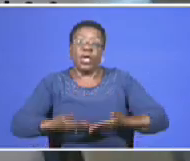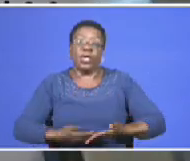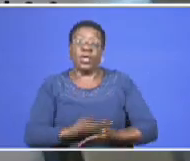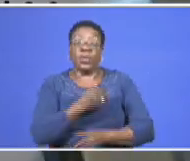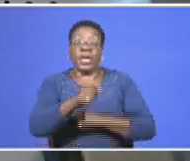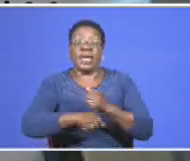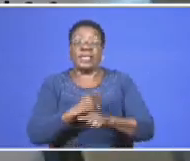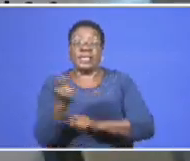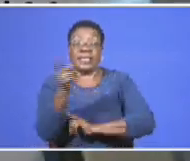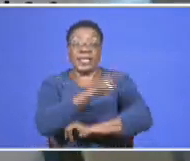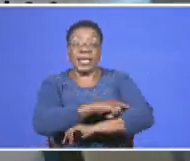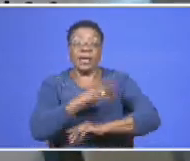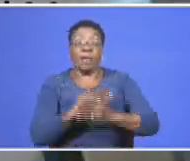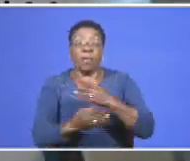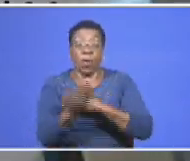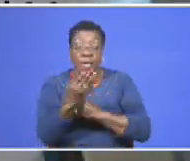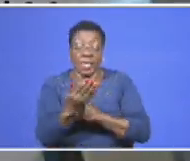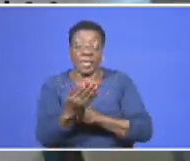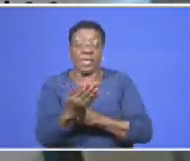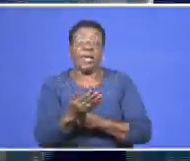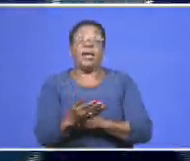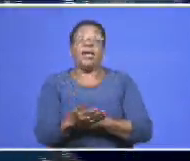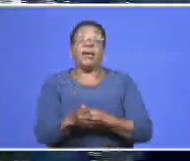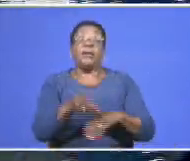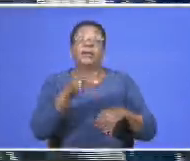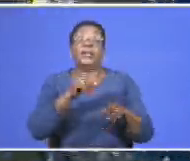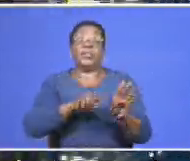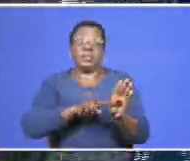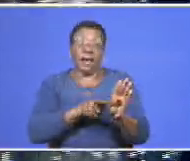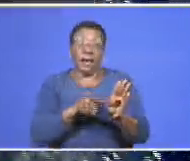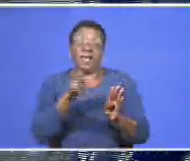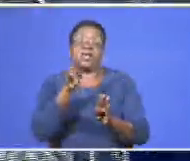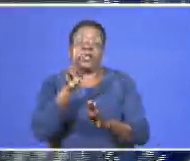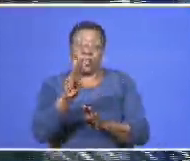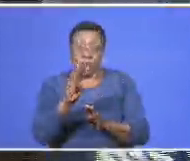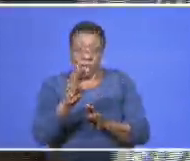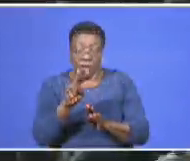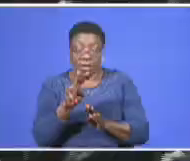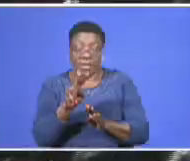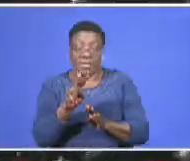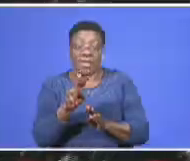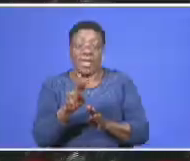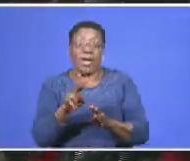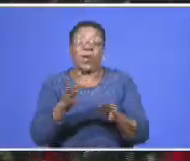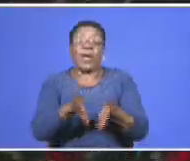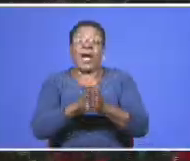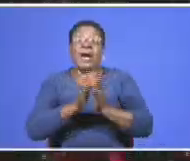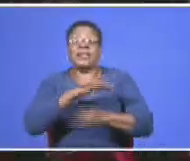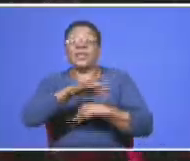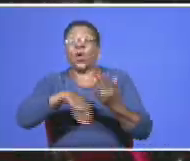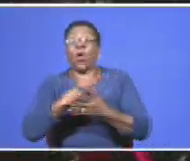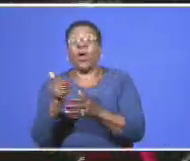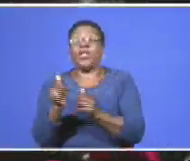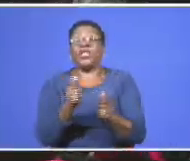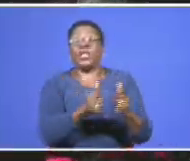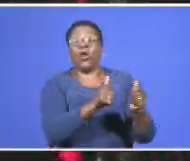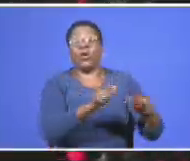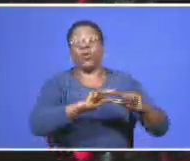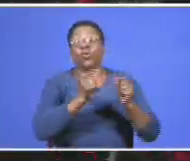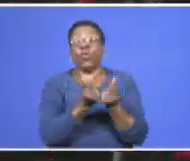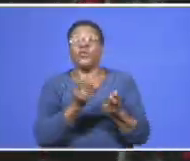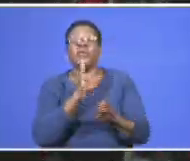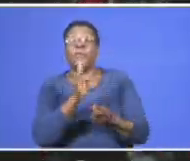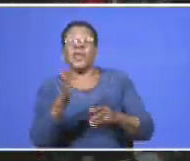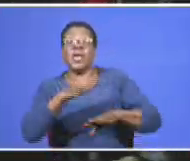we ask all Junkanoo groups to be on time to parade in an orderly fashion. Again, we will be pushing the parades extremely hard at